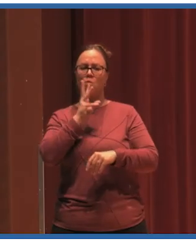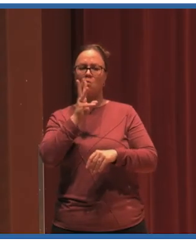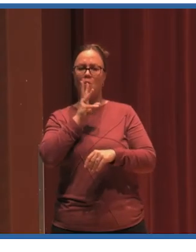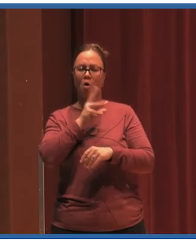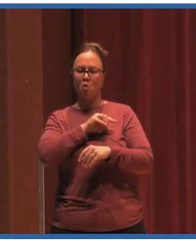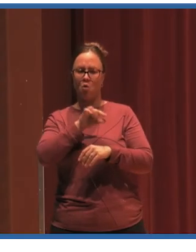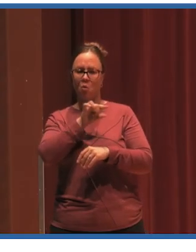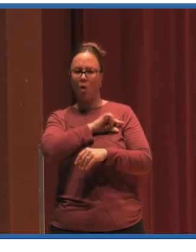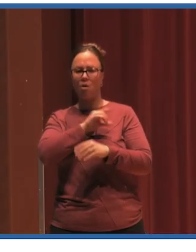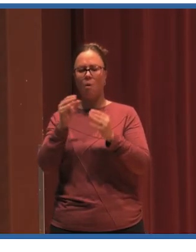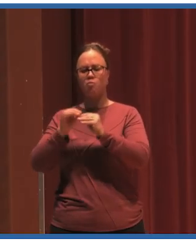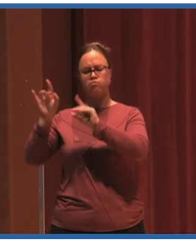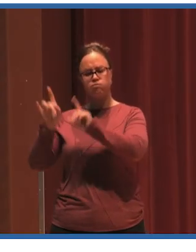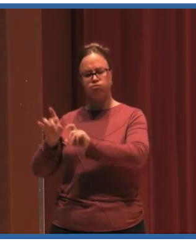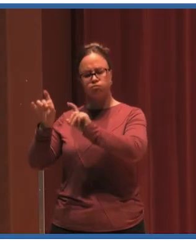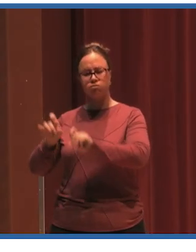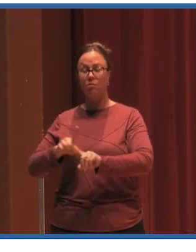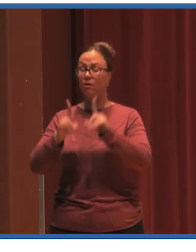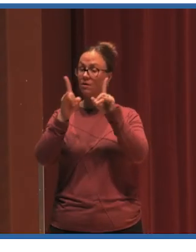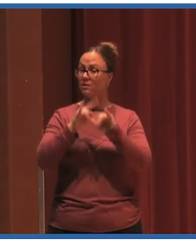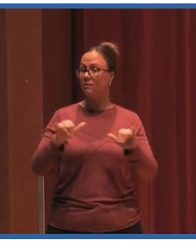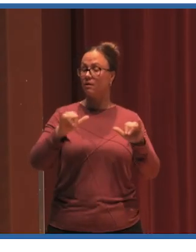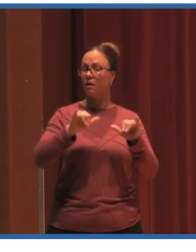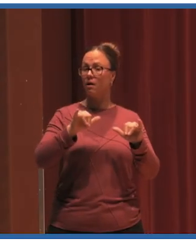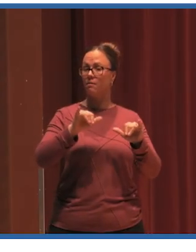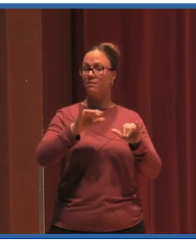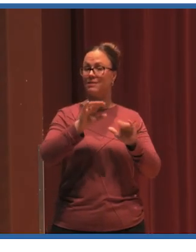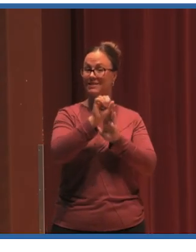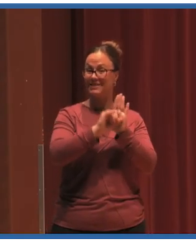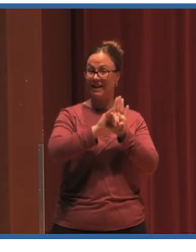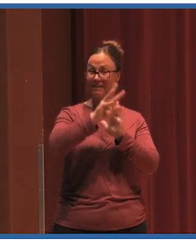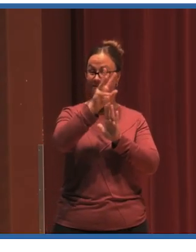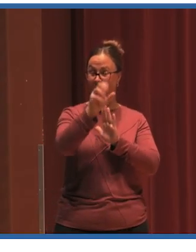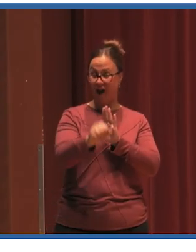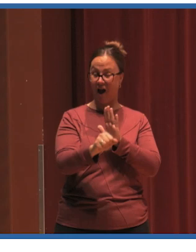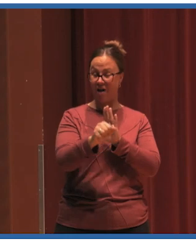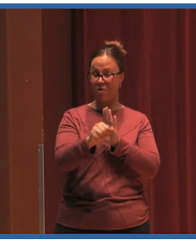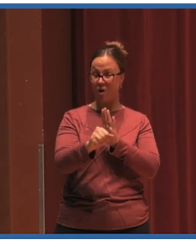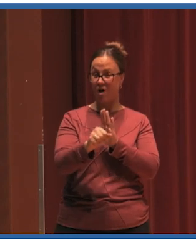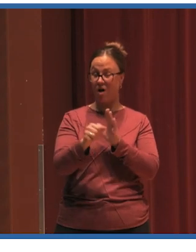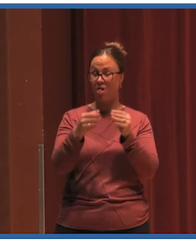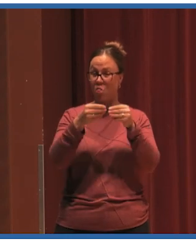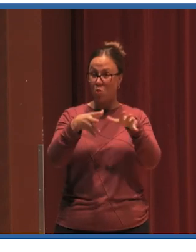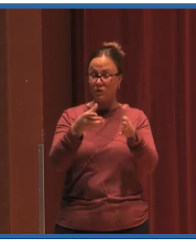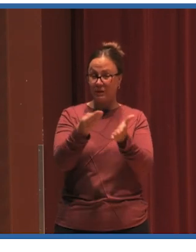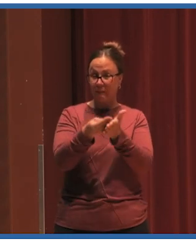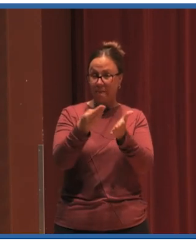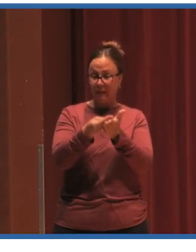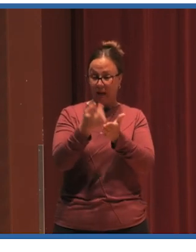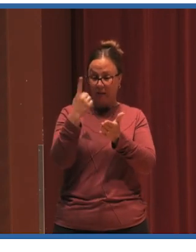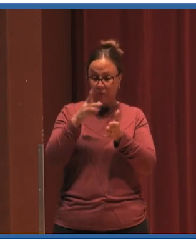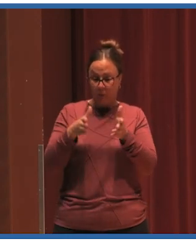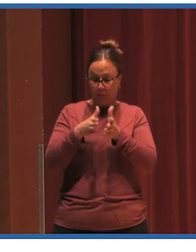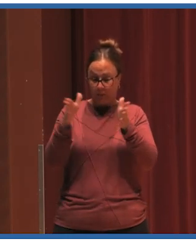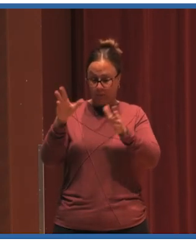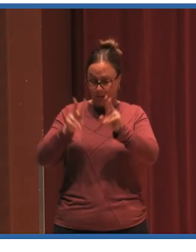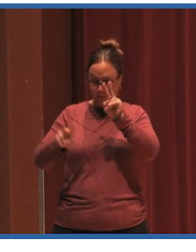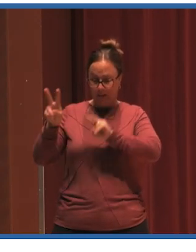same time, the state of Iowa is defunding the public monitoring of water